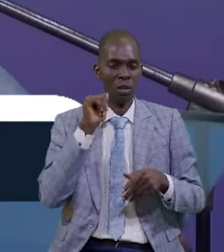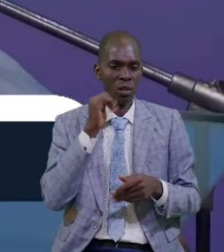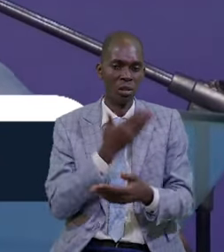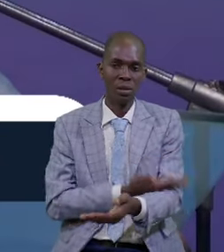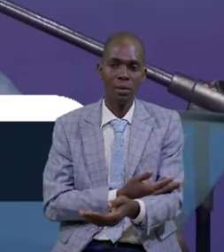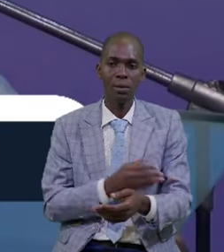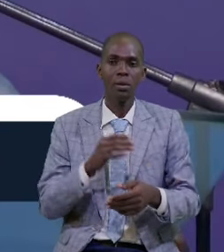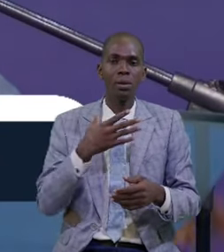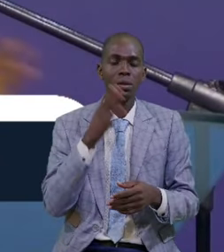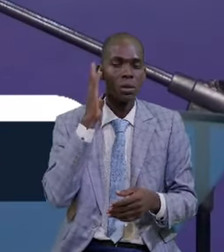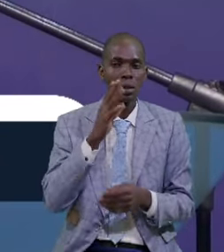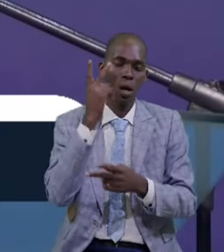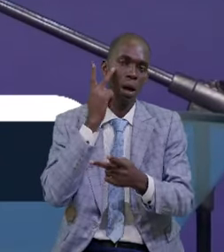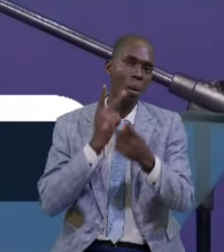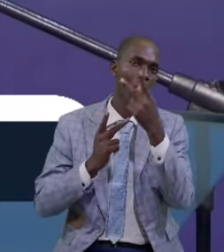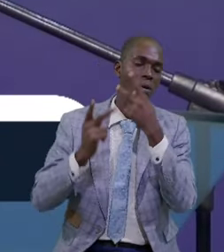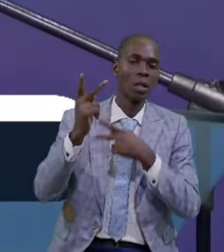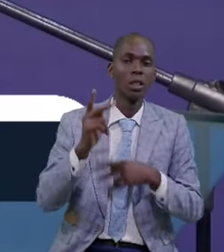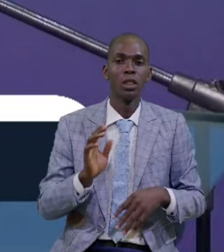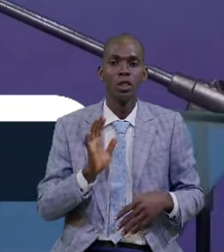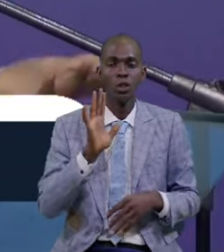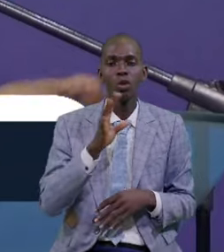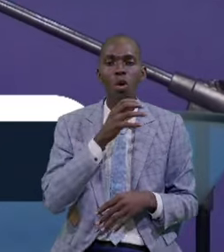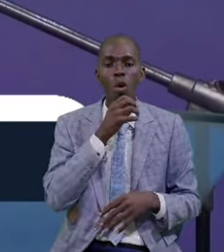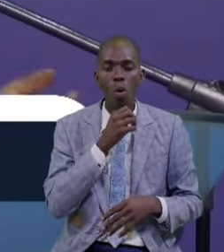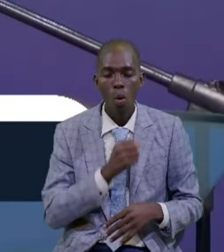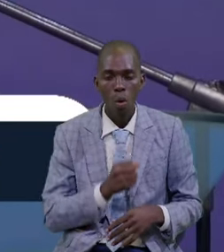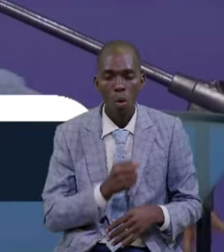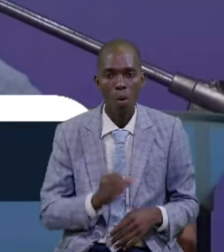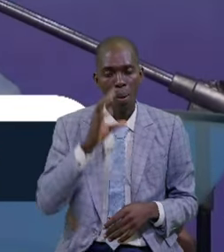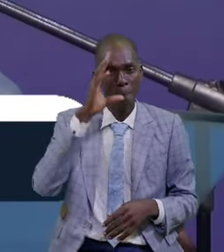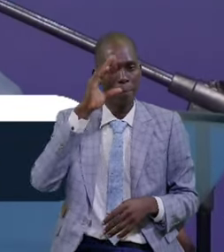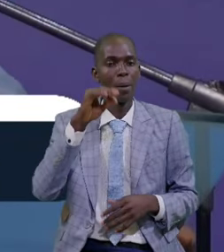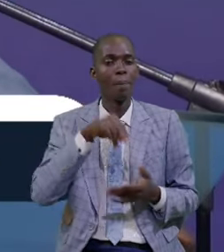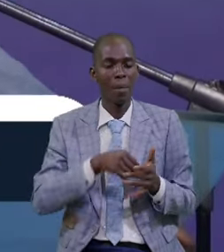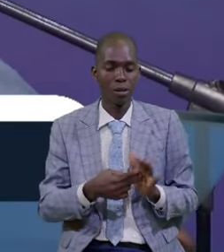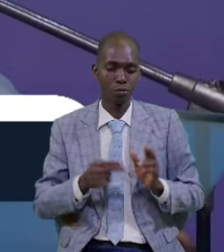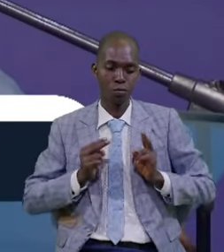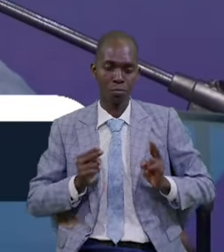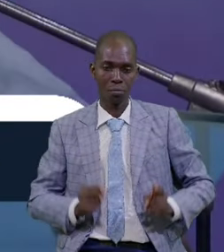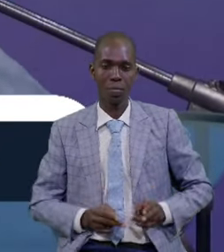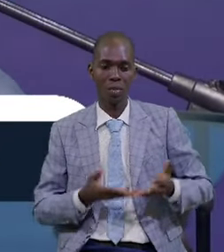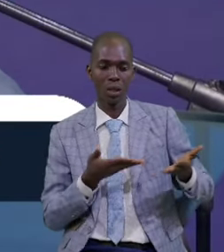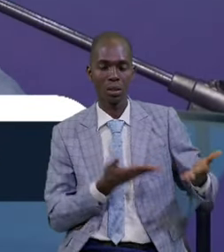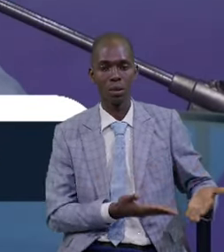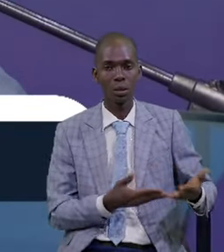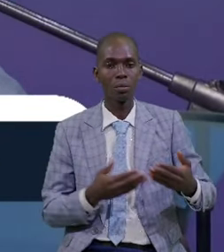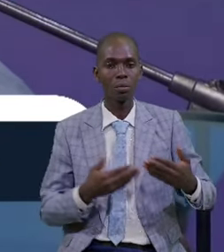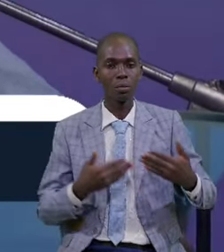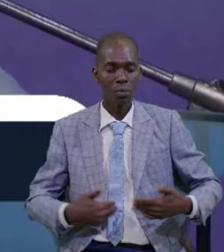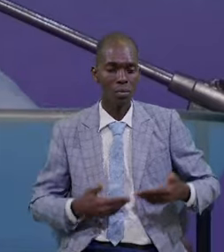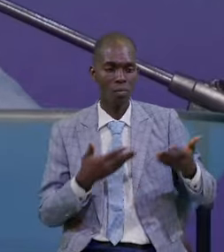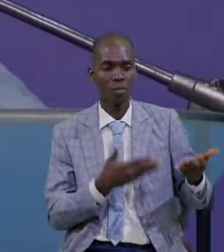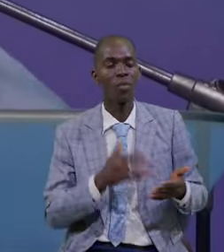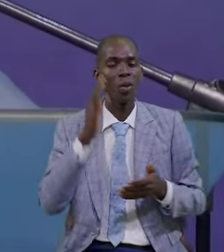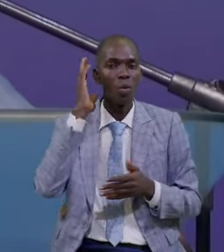shall prophesy. Your old men, that's the flesh she referred to. Your old men shall